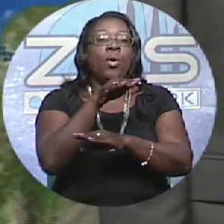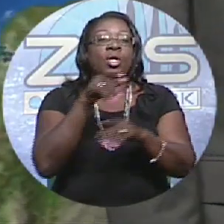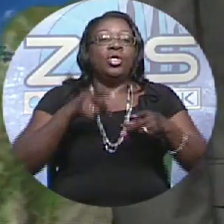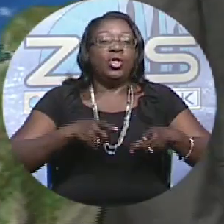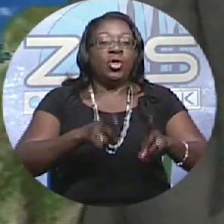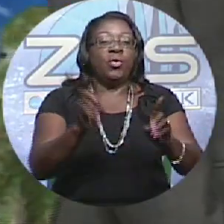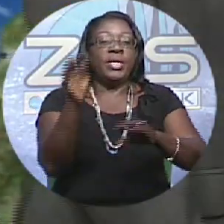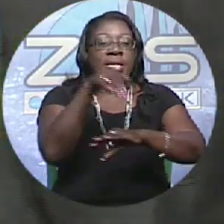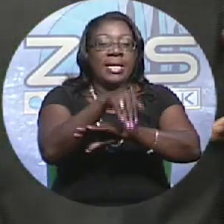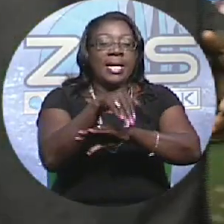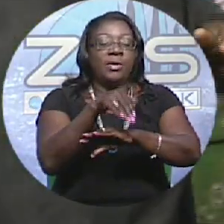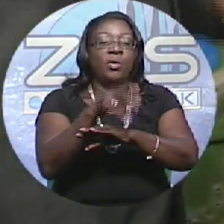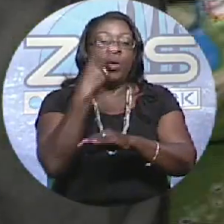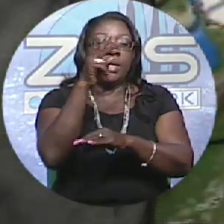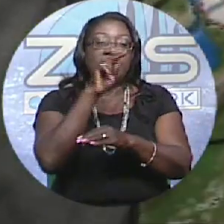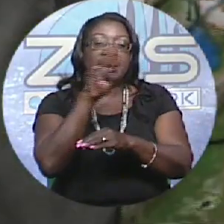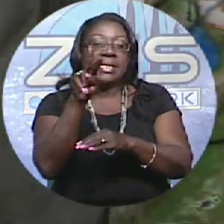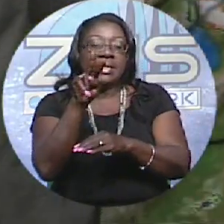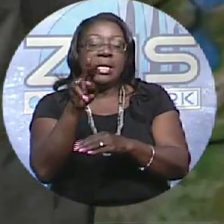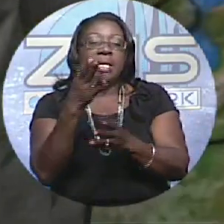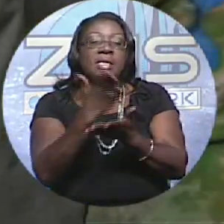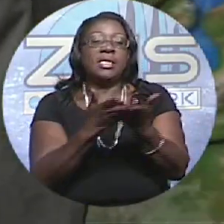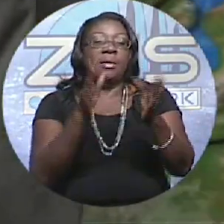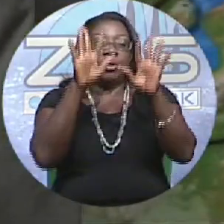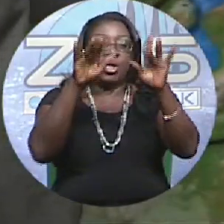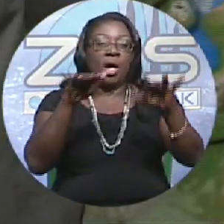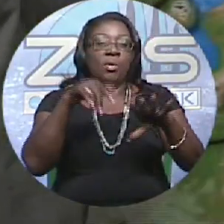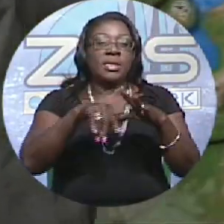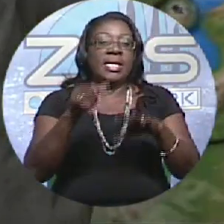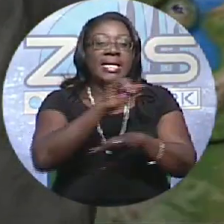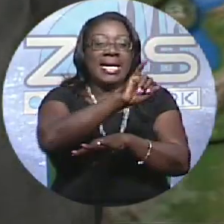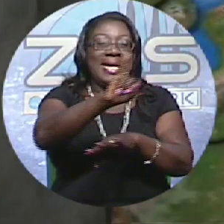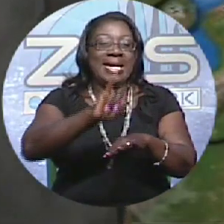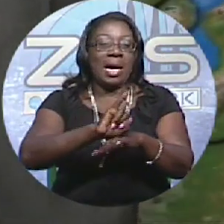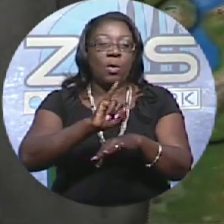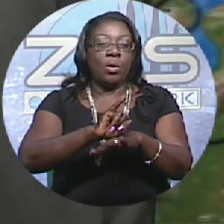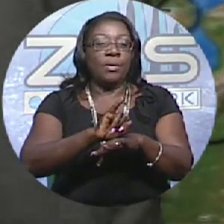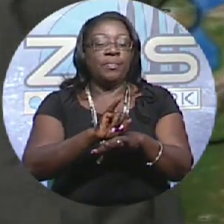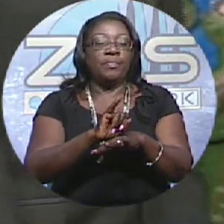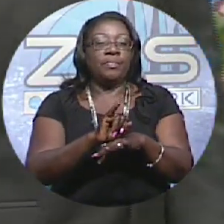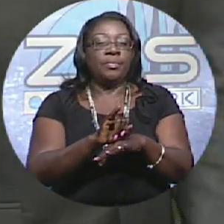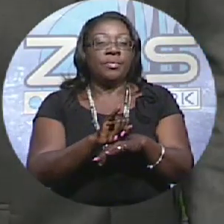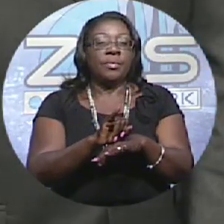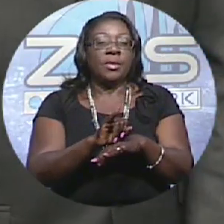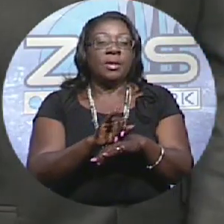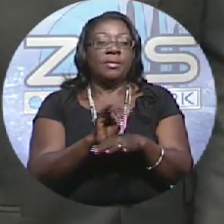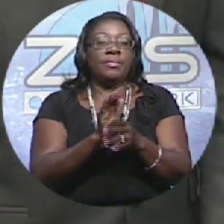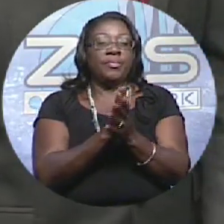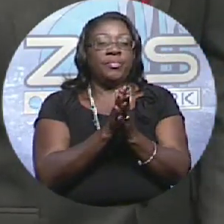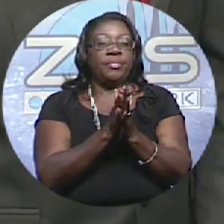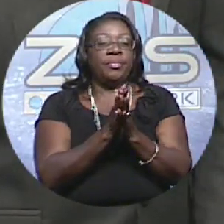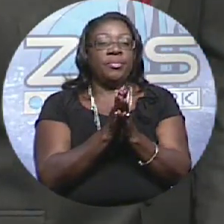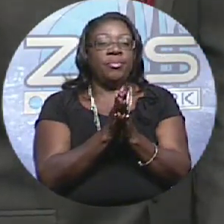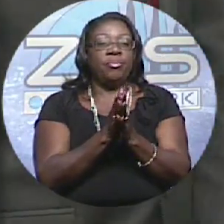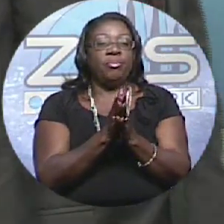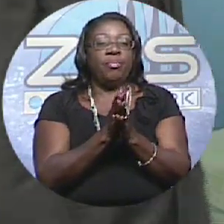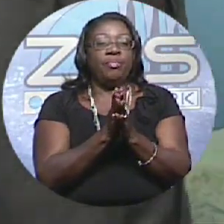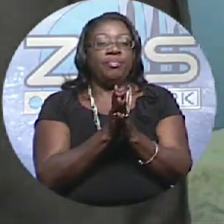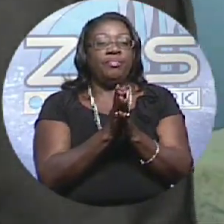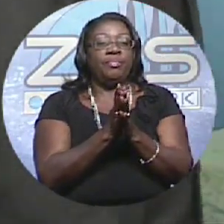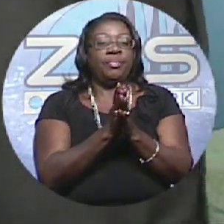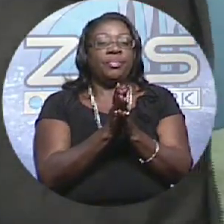not anticipate as serious a condition as the system is interacting with the mountain ranges and it's starting to lose a little bit of its